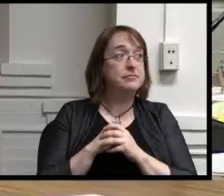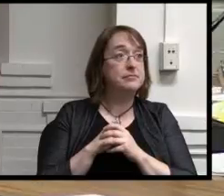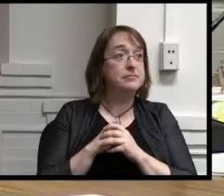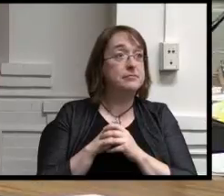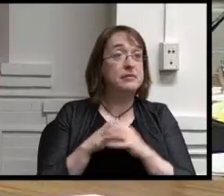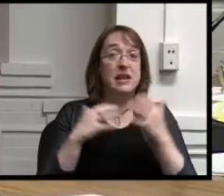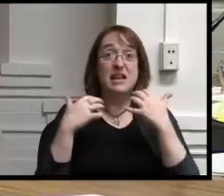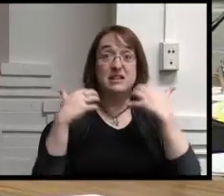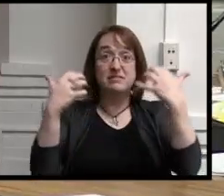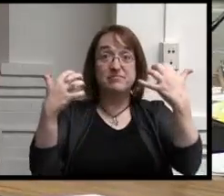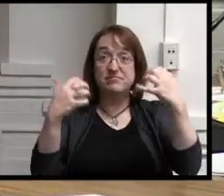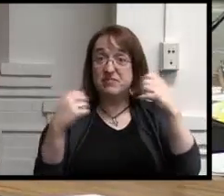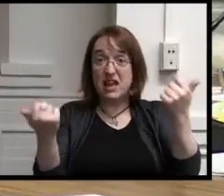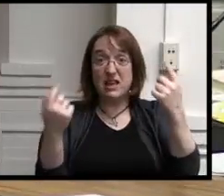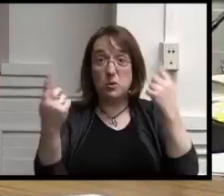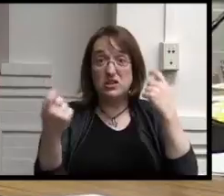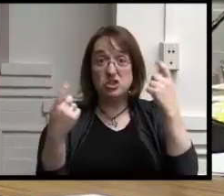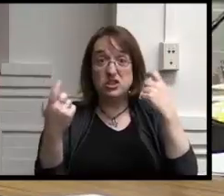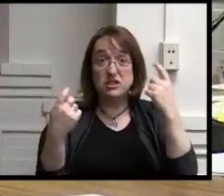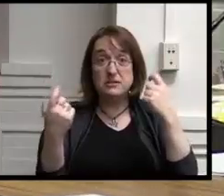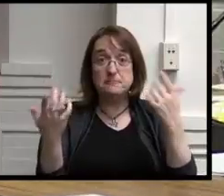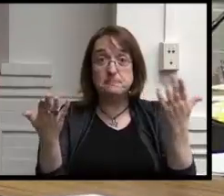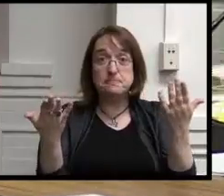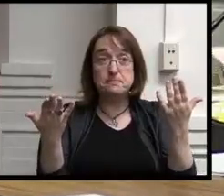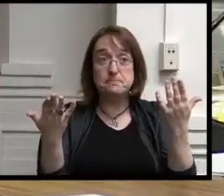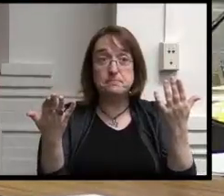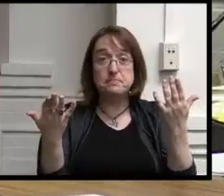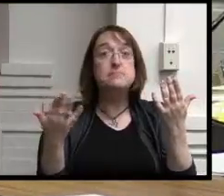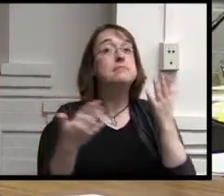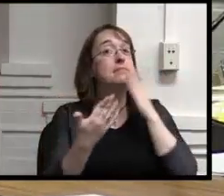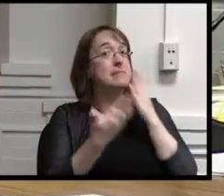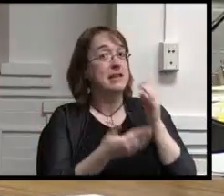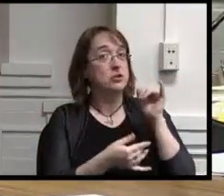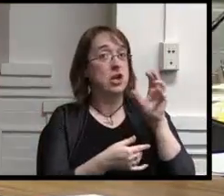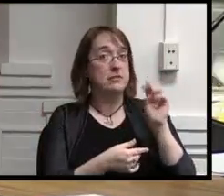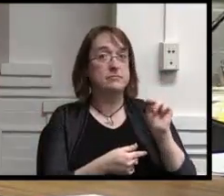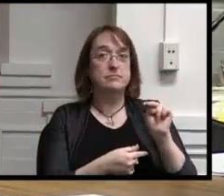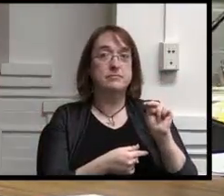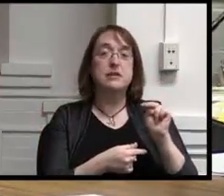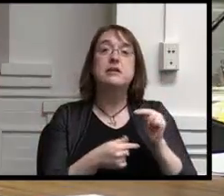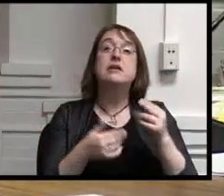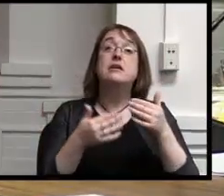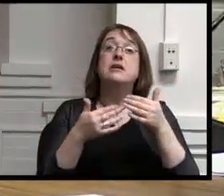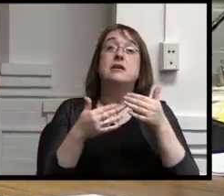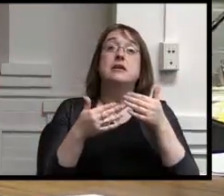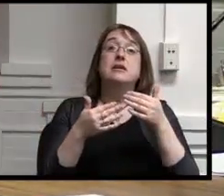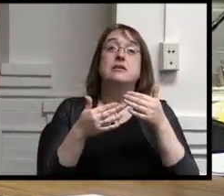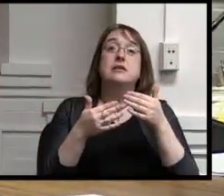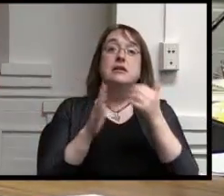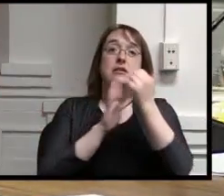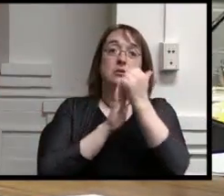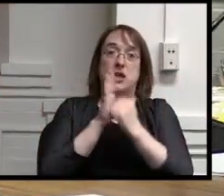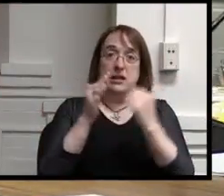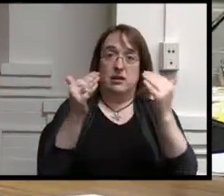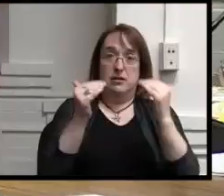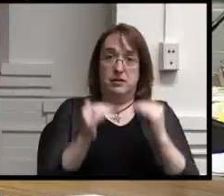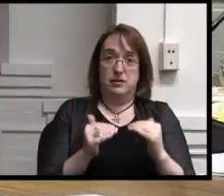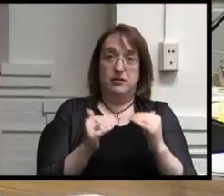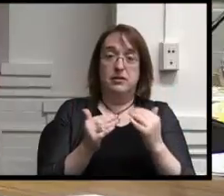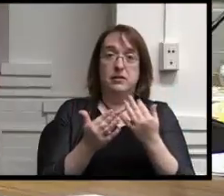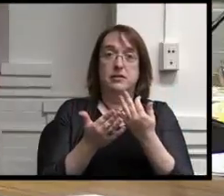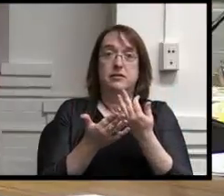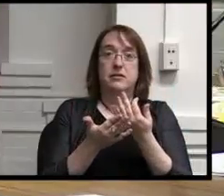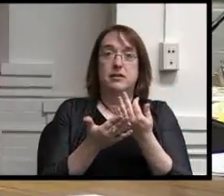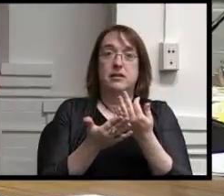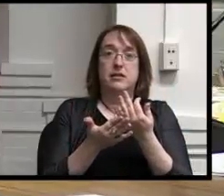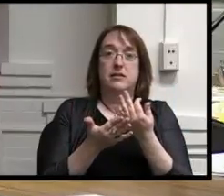Anybody in attendance have any questions about the financial report? Well, thank you, John. So then the next agenda item is a financial audit and a